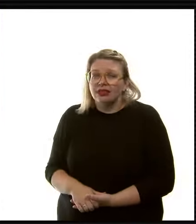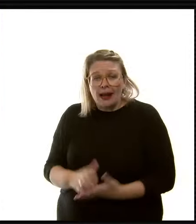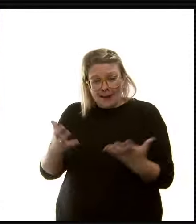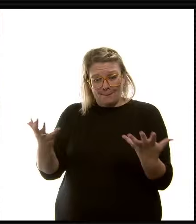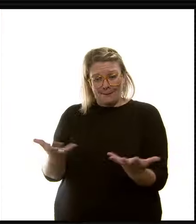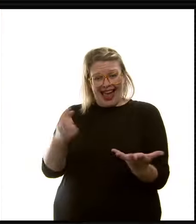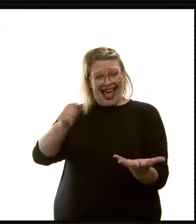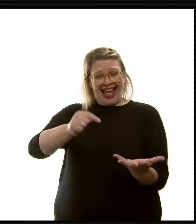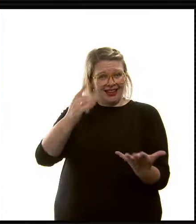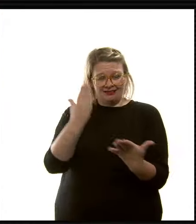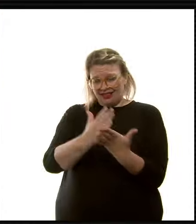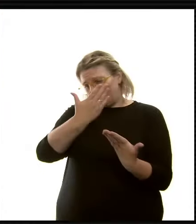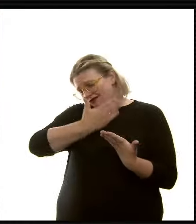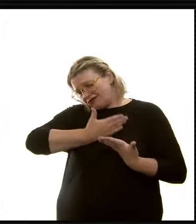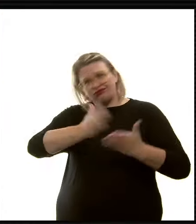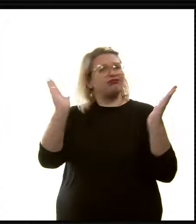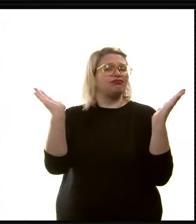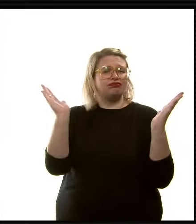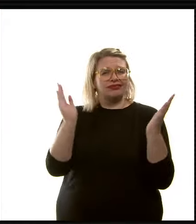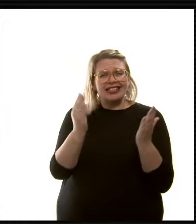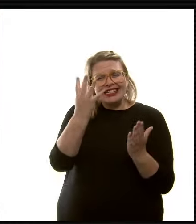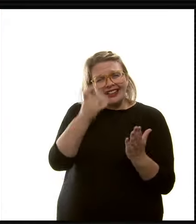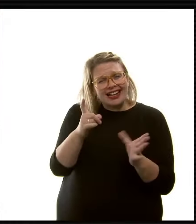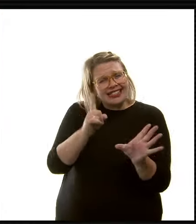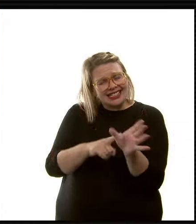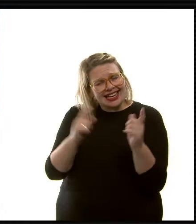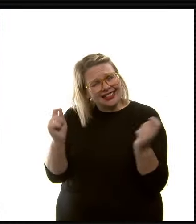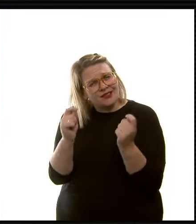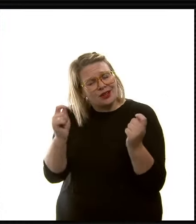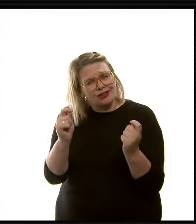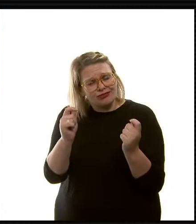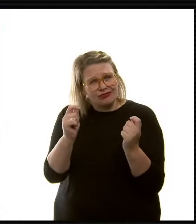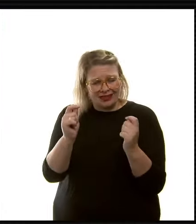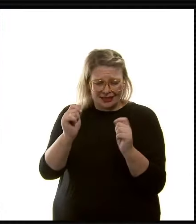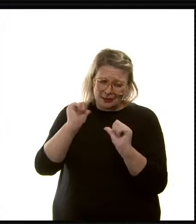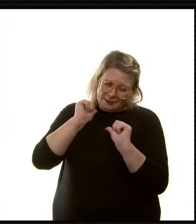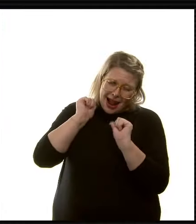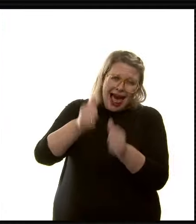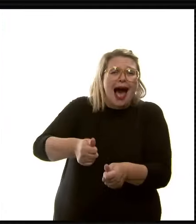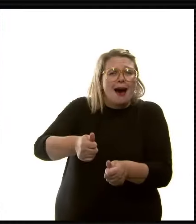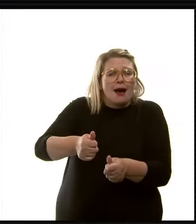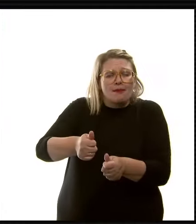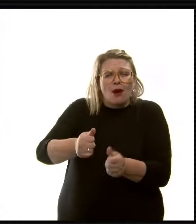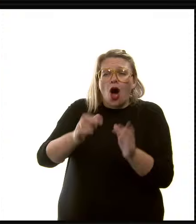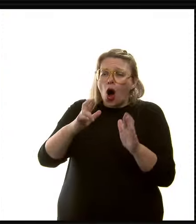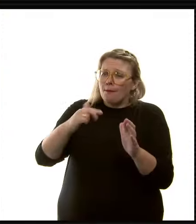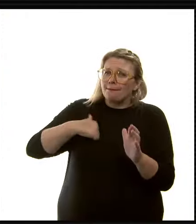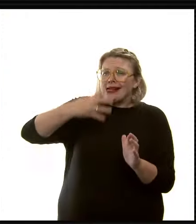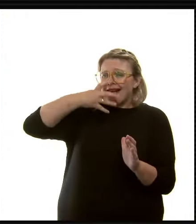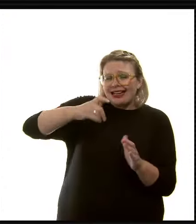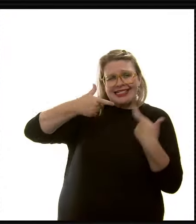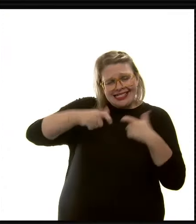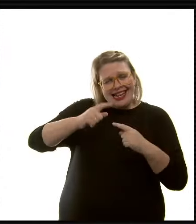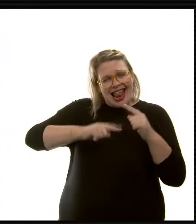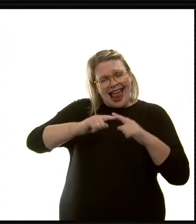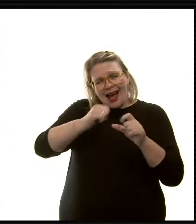be. 90th anniversary, that's a long time for a company to be around, and I really hope that I'm building with Lego bricks when I'm 90.